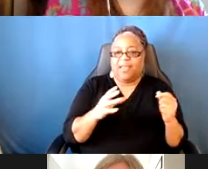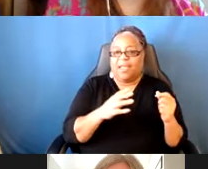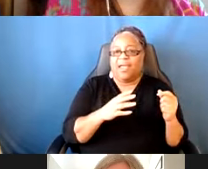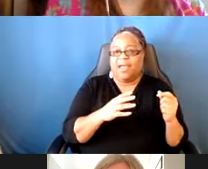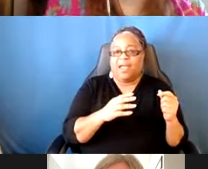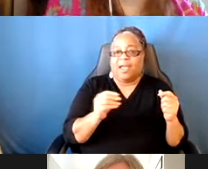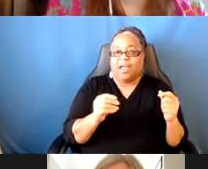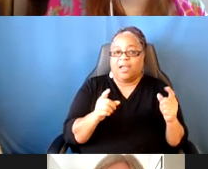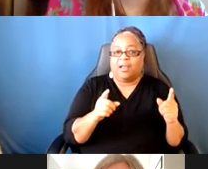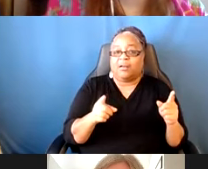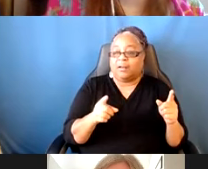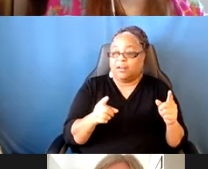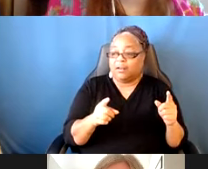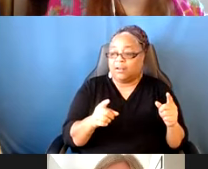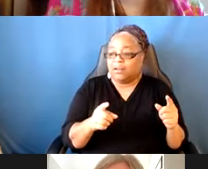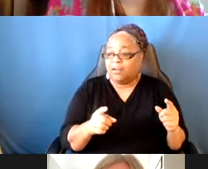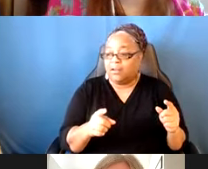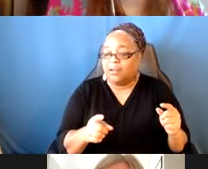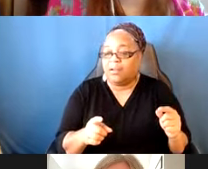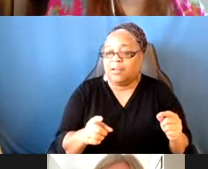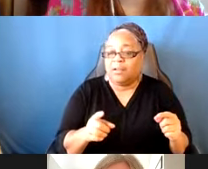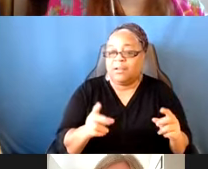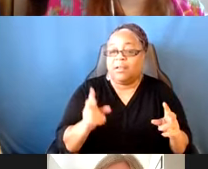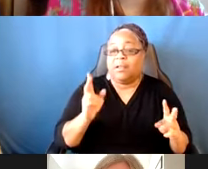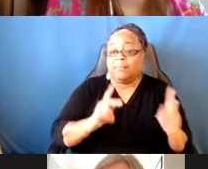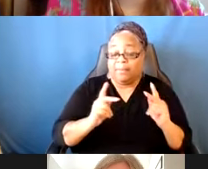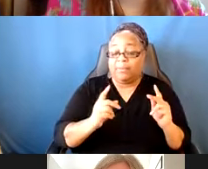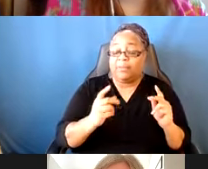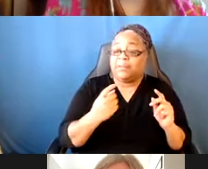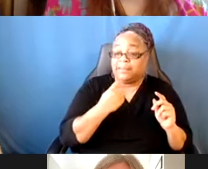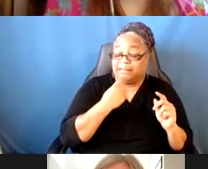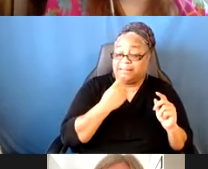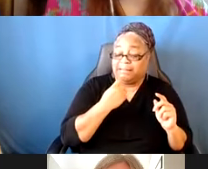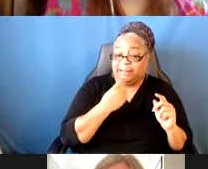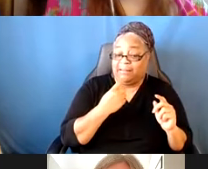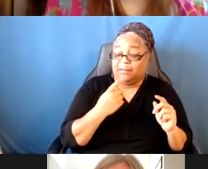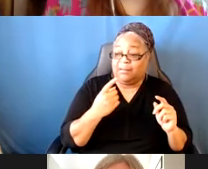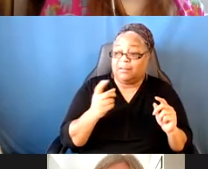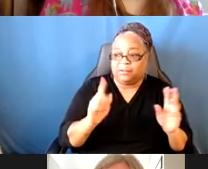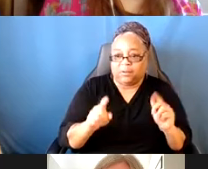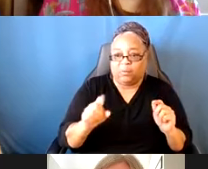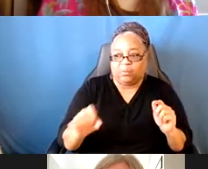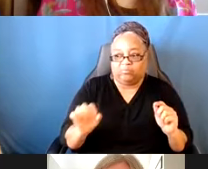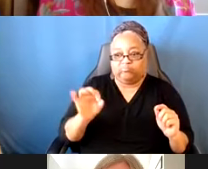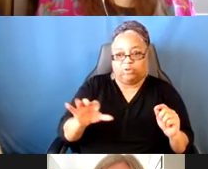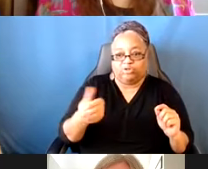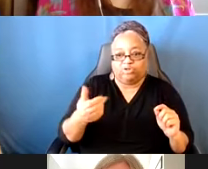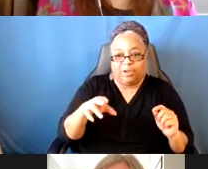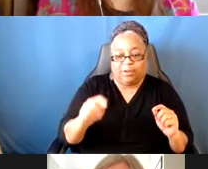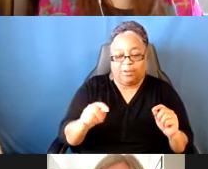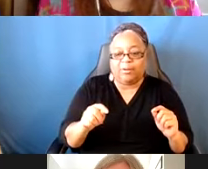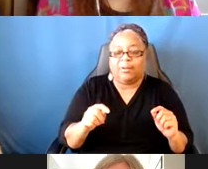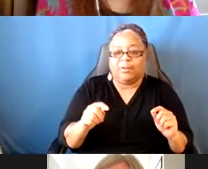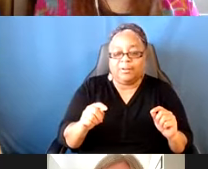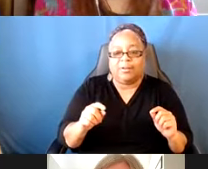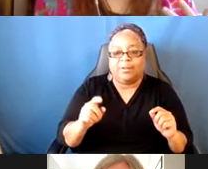on different routes for you to self-identify with as you see fit. And we found